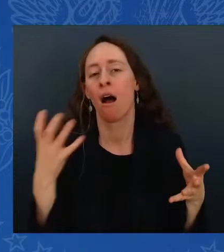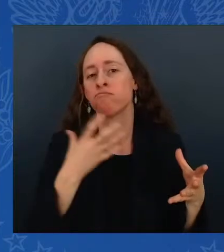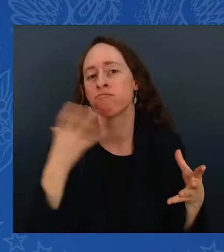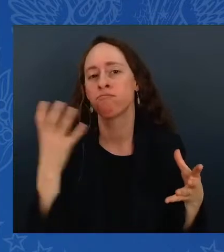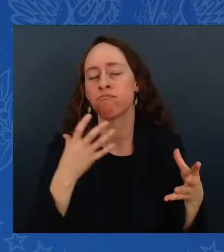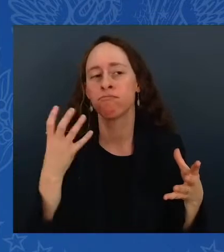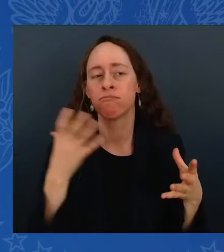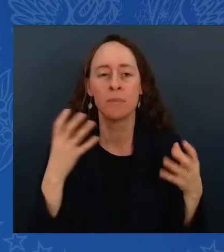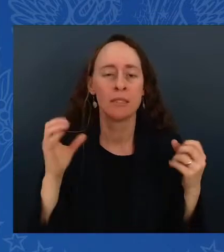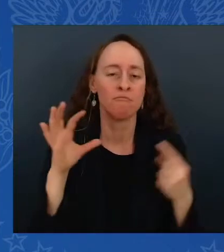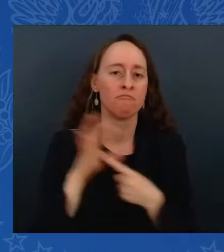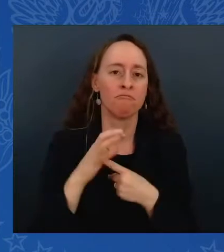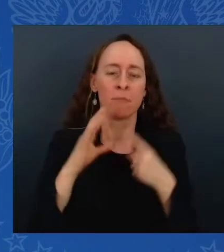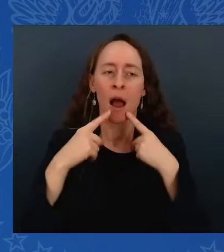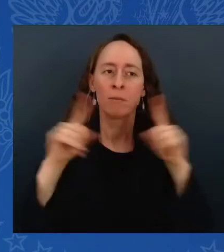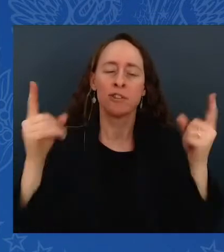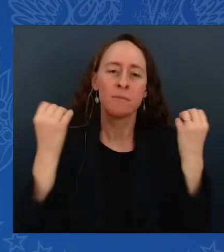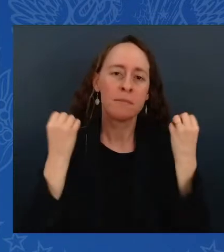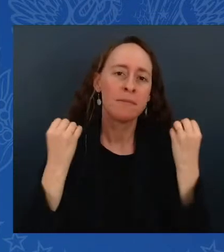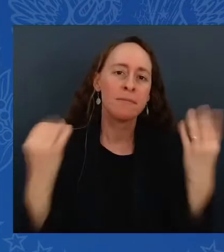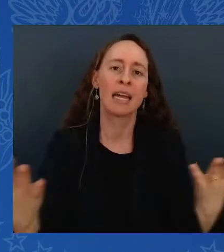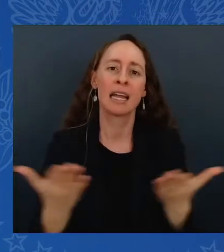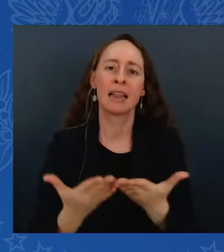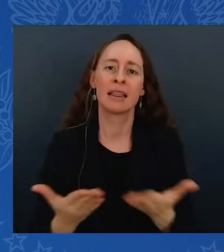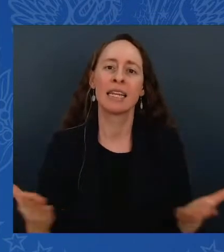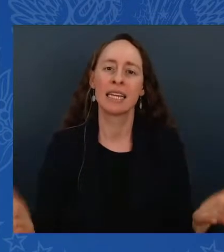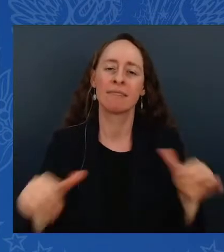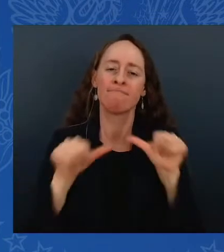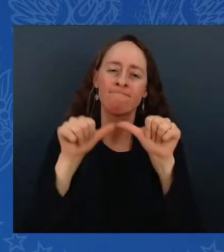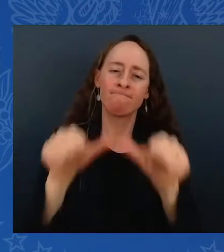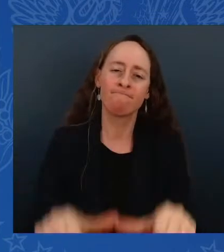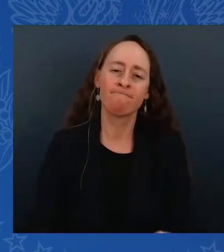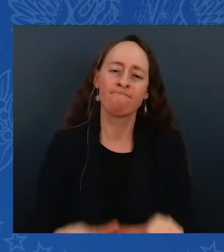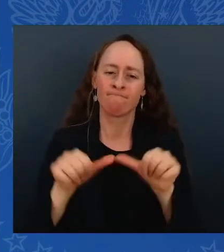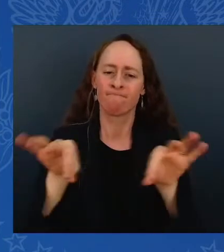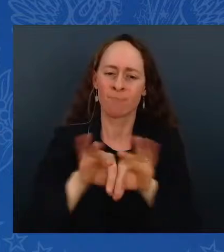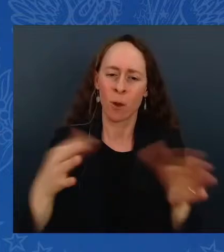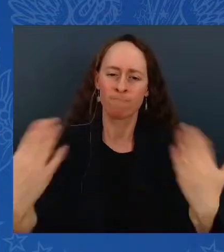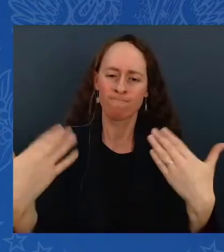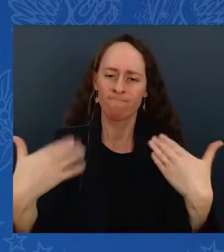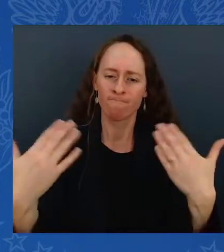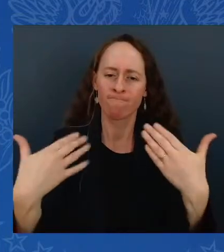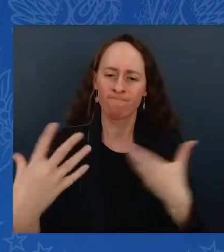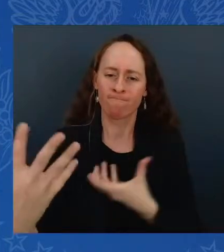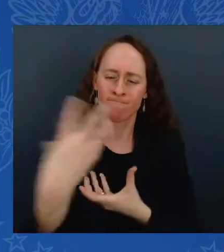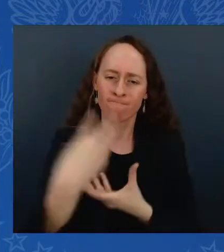God bless you all, and may God protect our troops. Thank you.